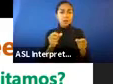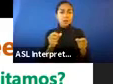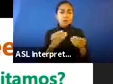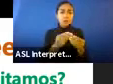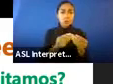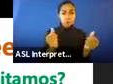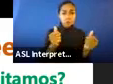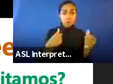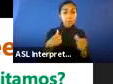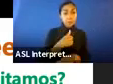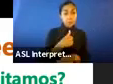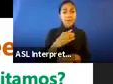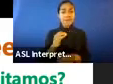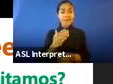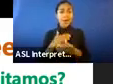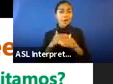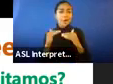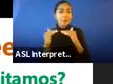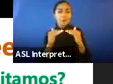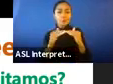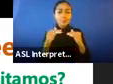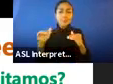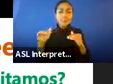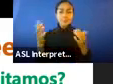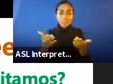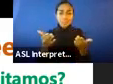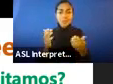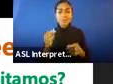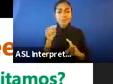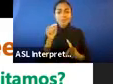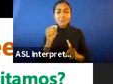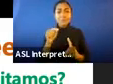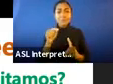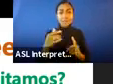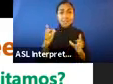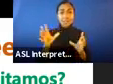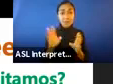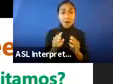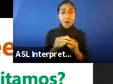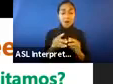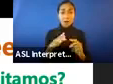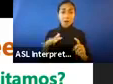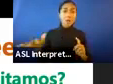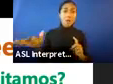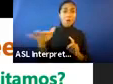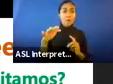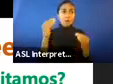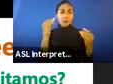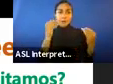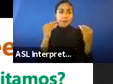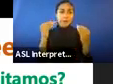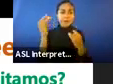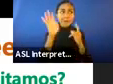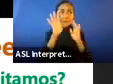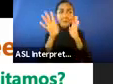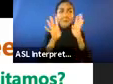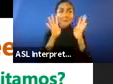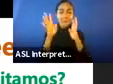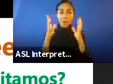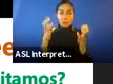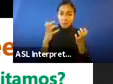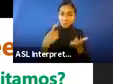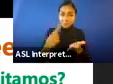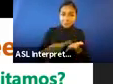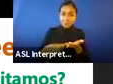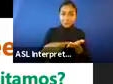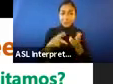comrades here and on this call and all over are playing with, let's look at what aspects of a